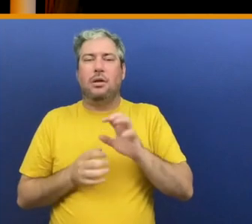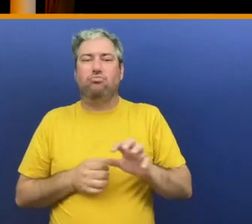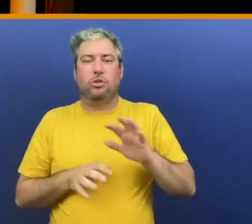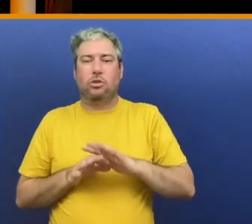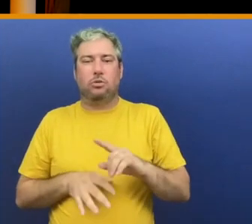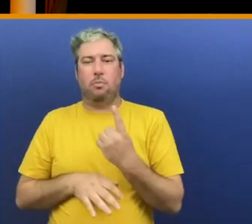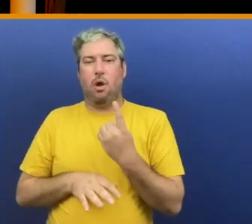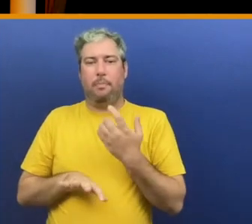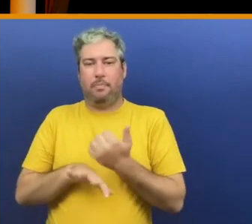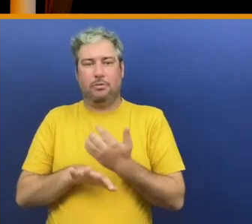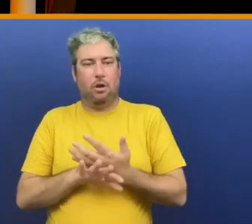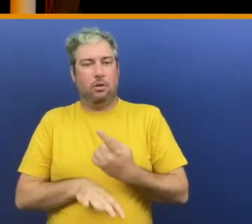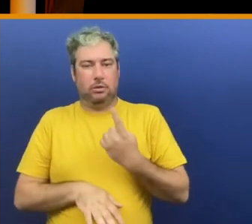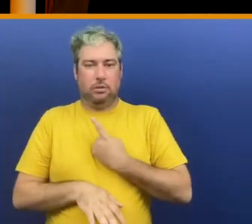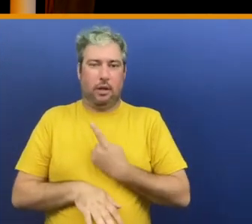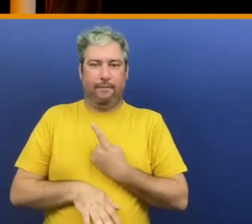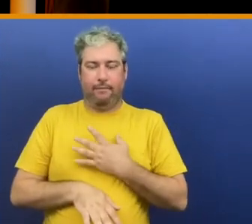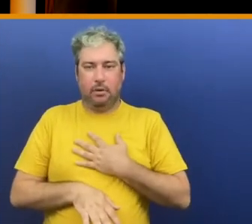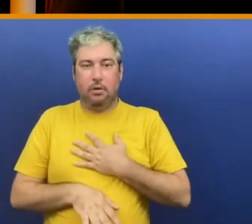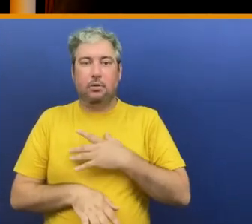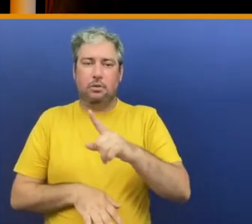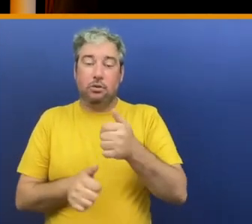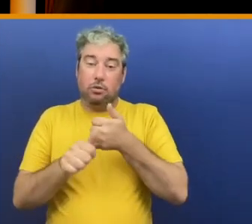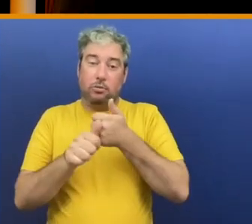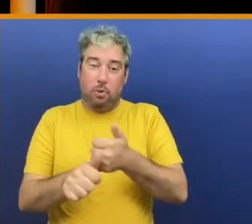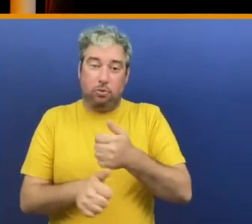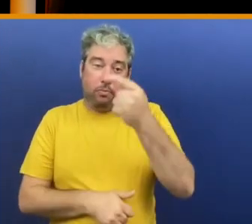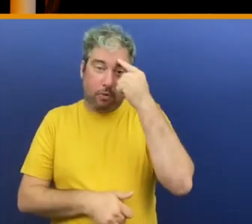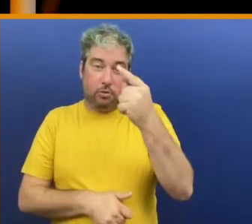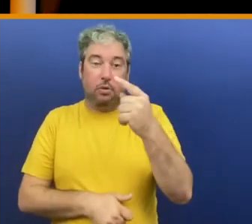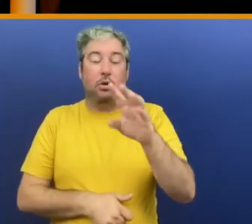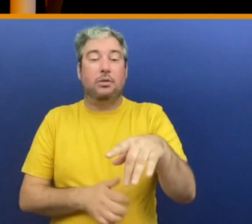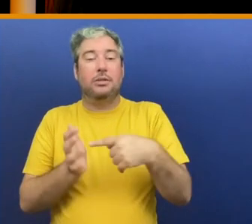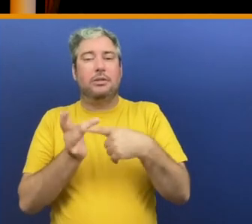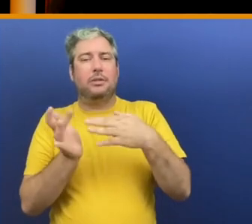Tim, thanks for your amendment. That needs to be supported as well. Thank you, conference.